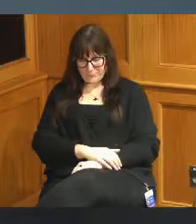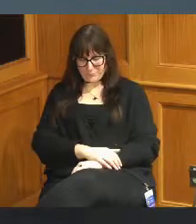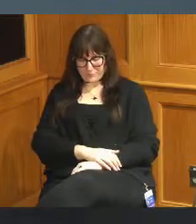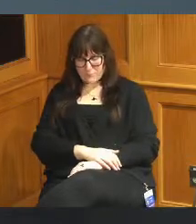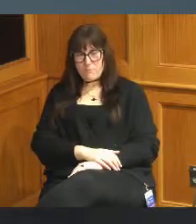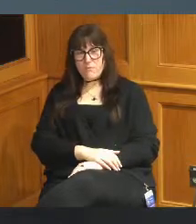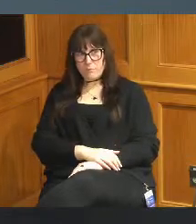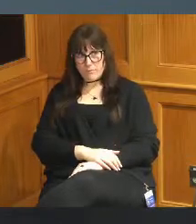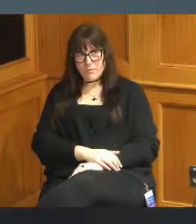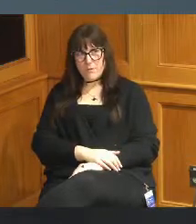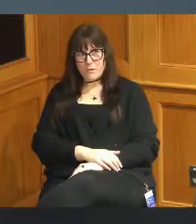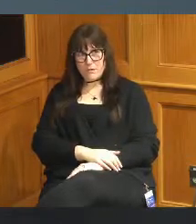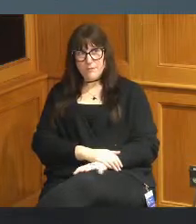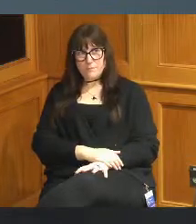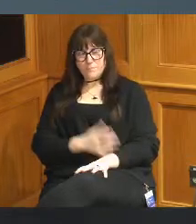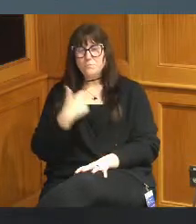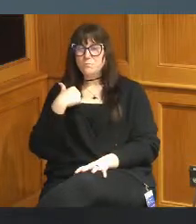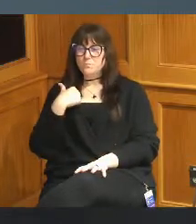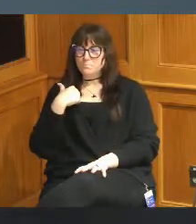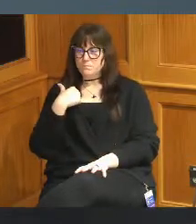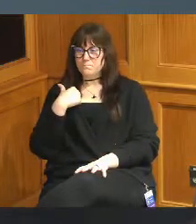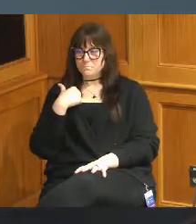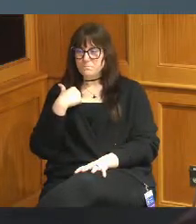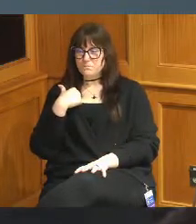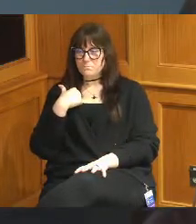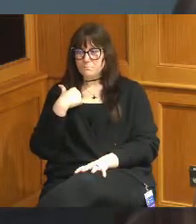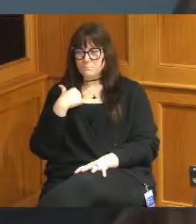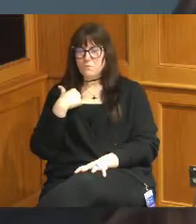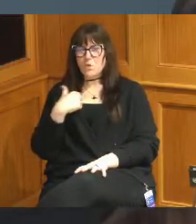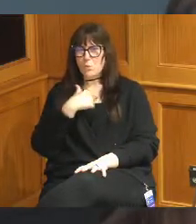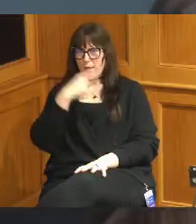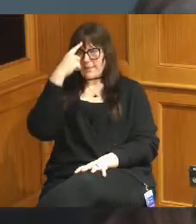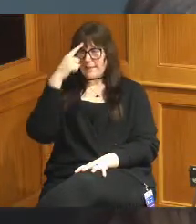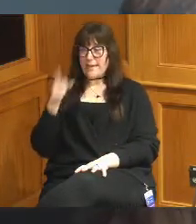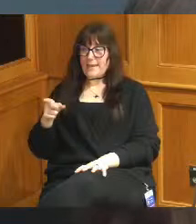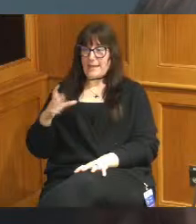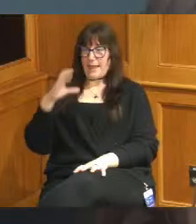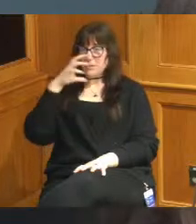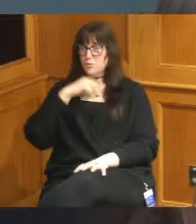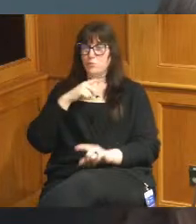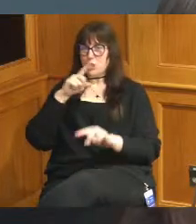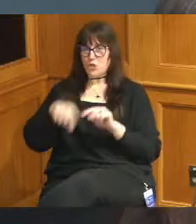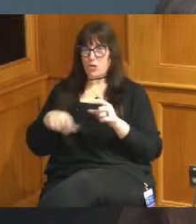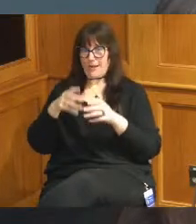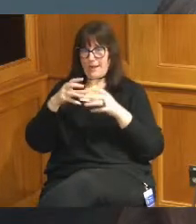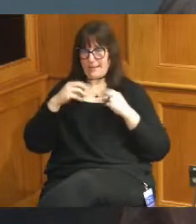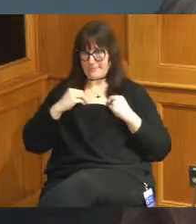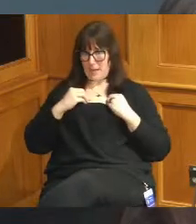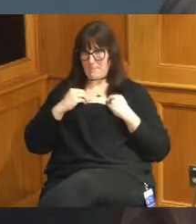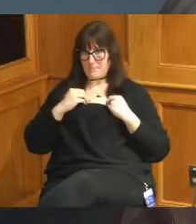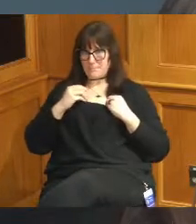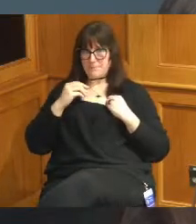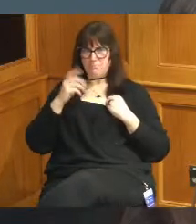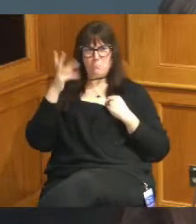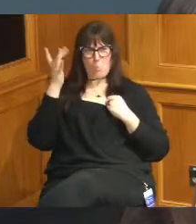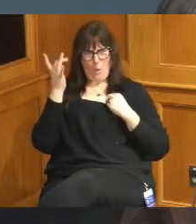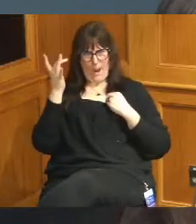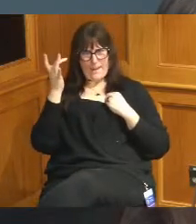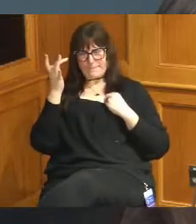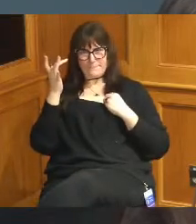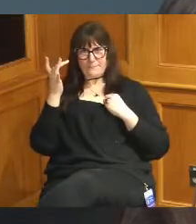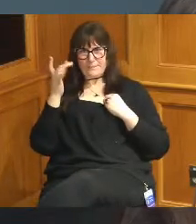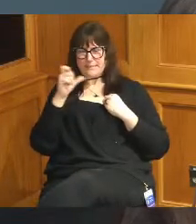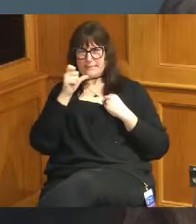he assumed, we're thinking that he assumed that he could not accept this proclamation because he's no longer a